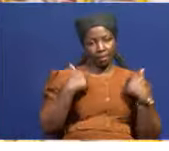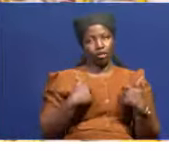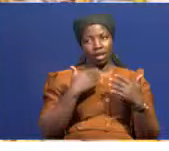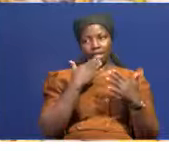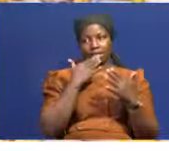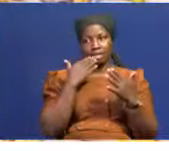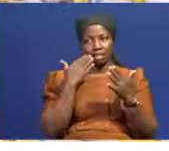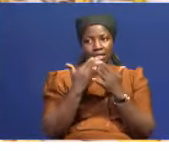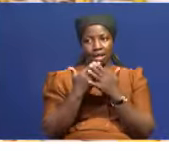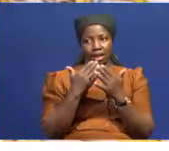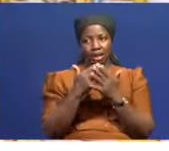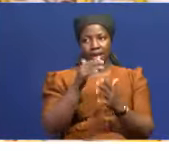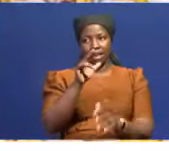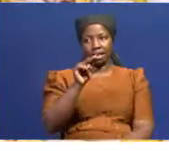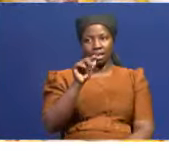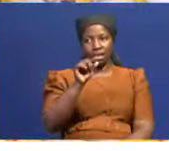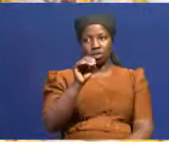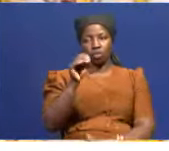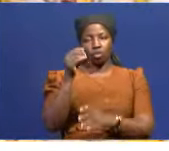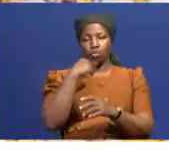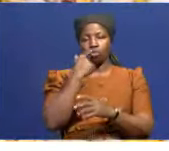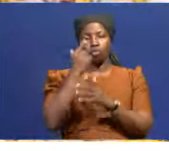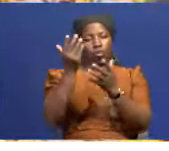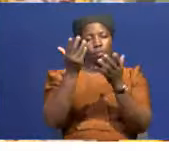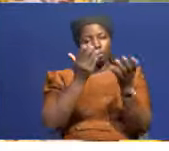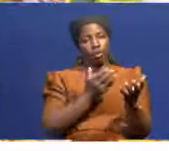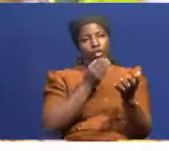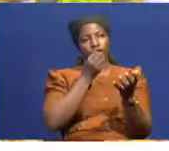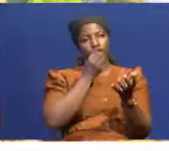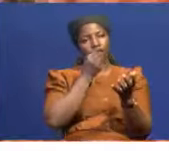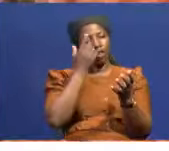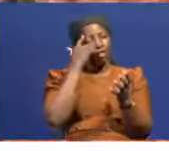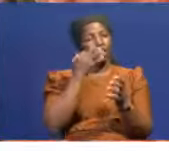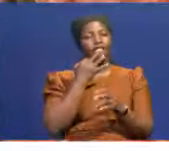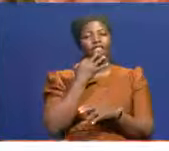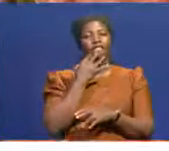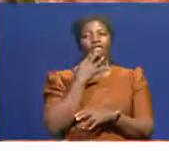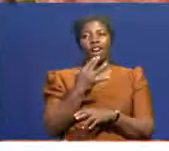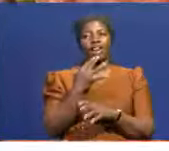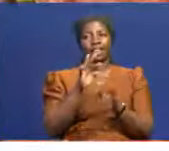Direct Aid. Hii NGO yetu wametuletea chakula 400 household leo.